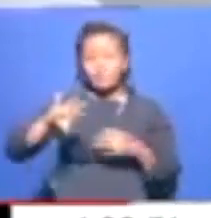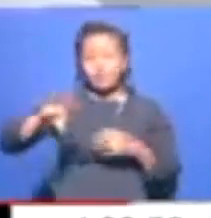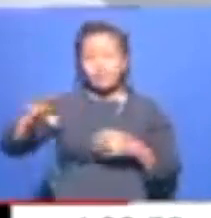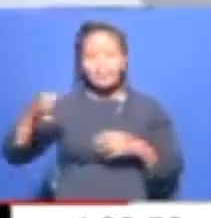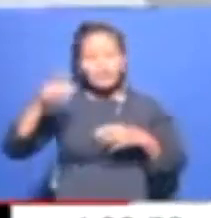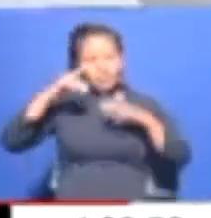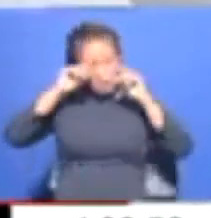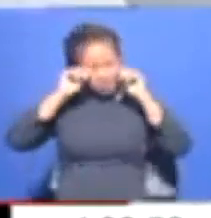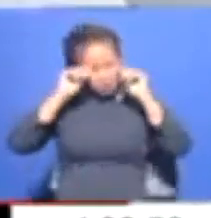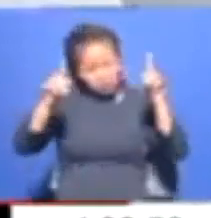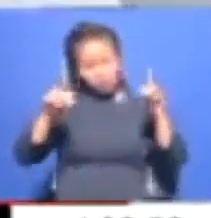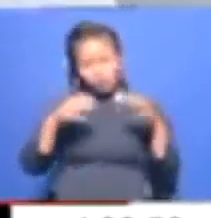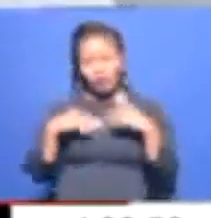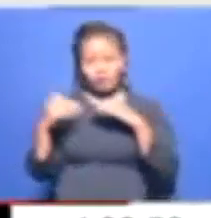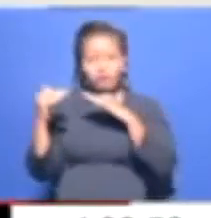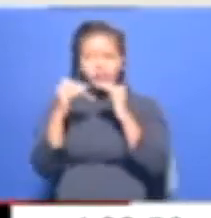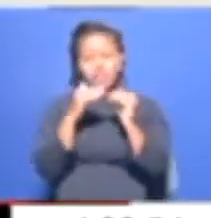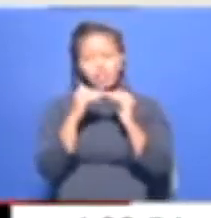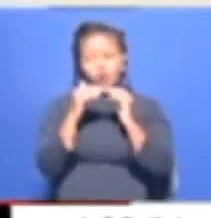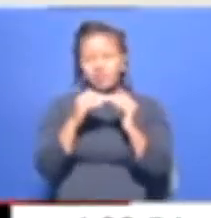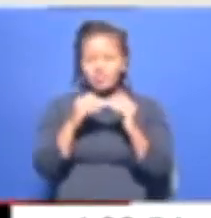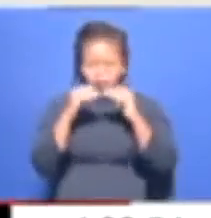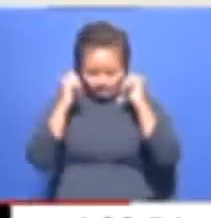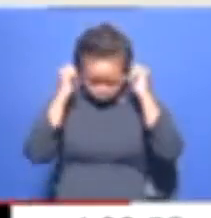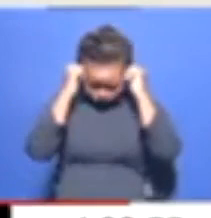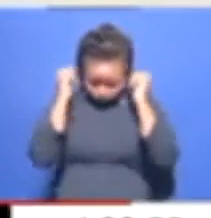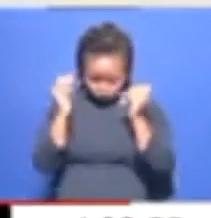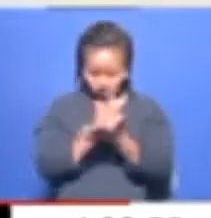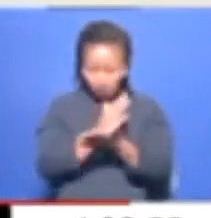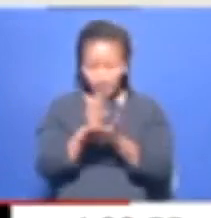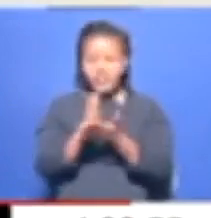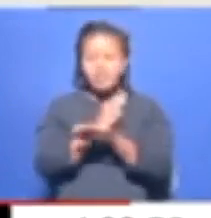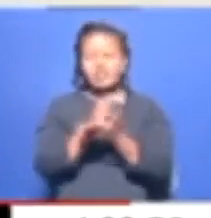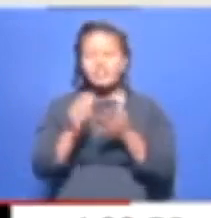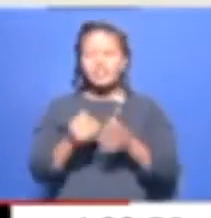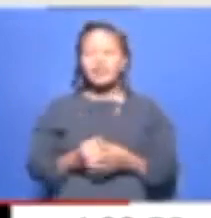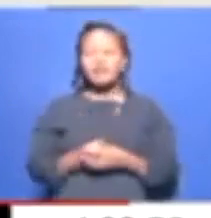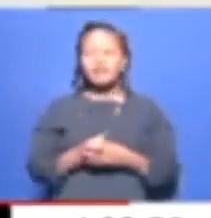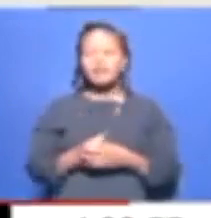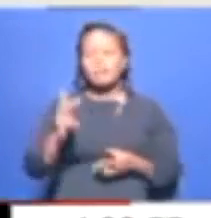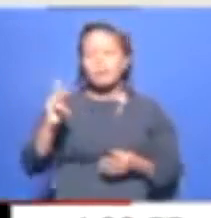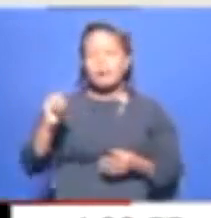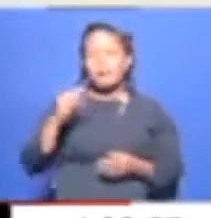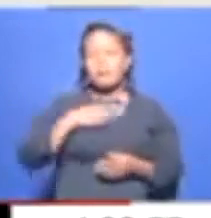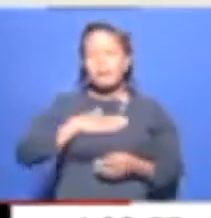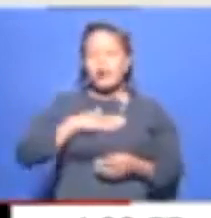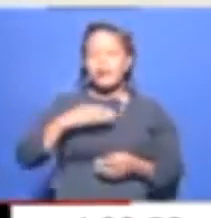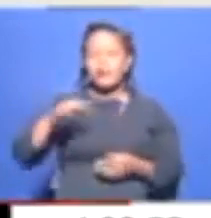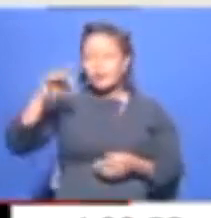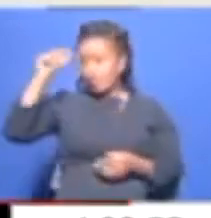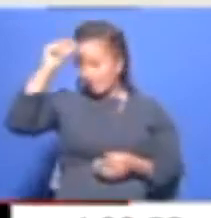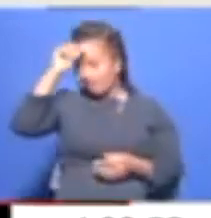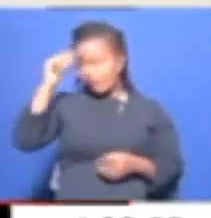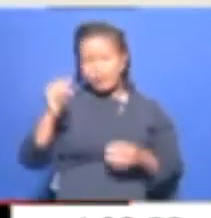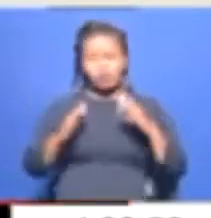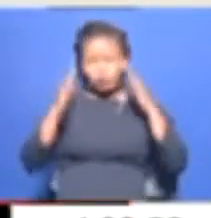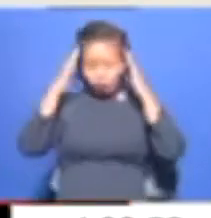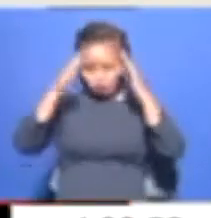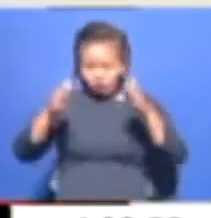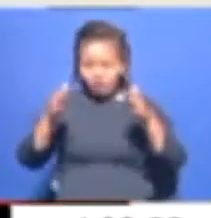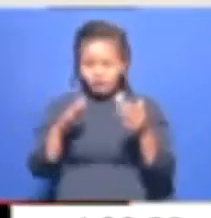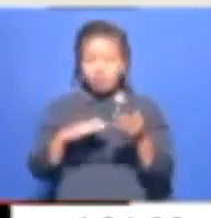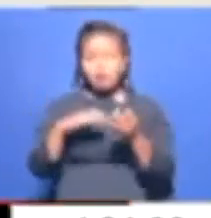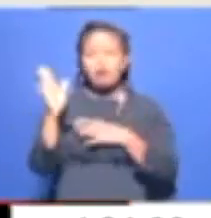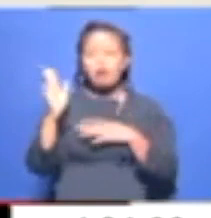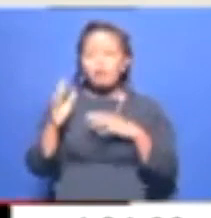scaling equity in the education sector. Mandera County Government puts a high premium on education, with